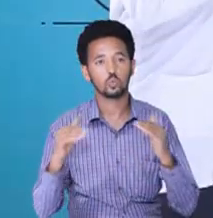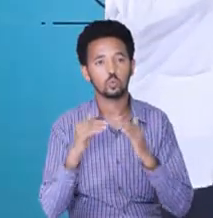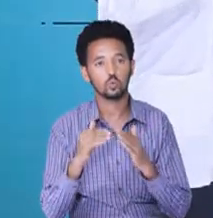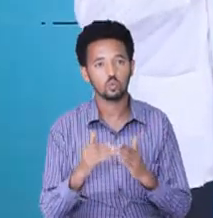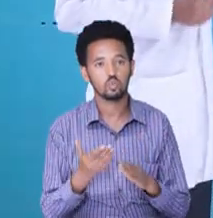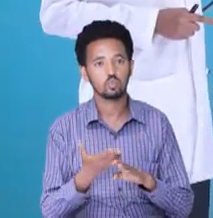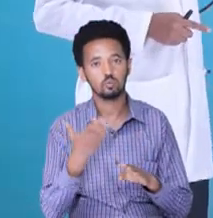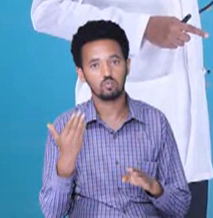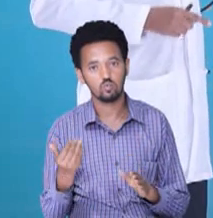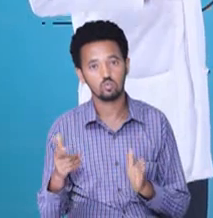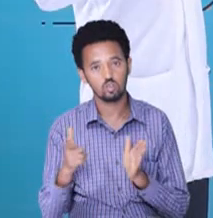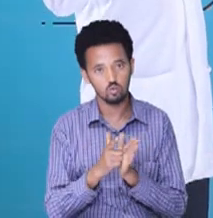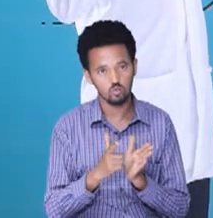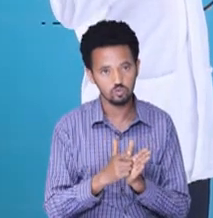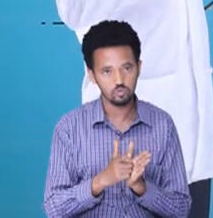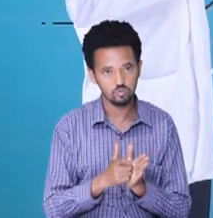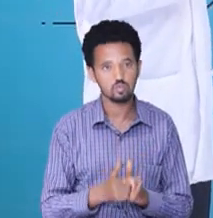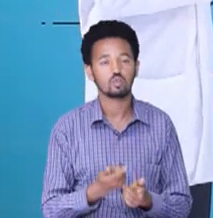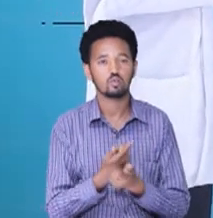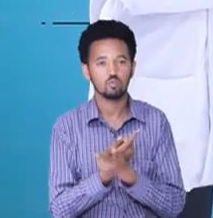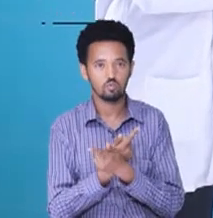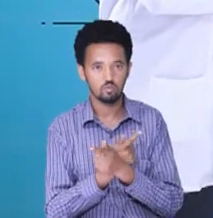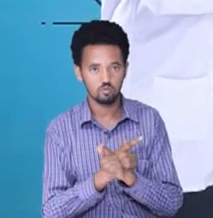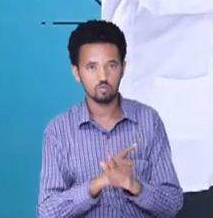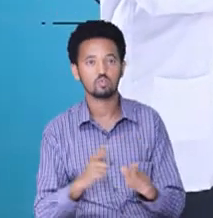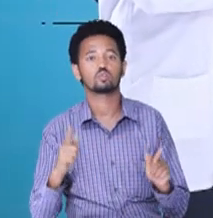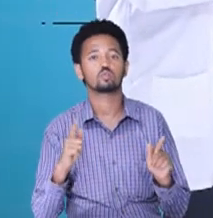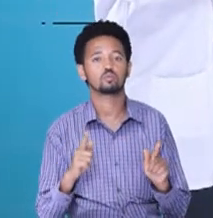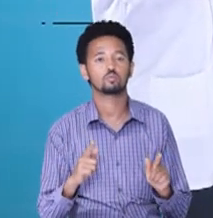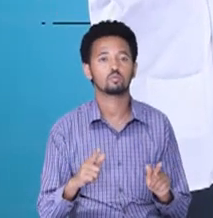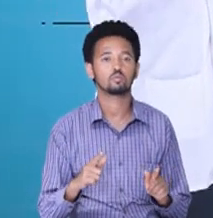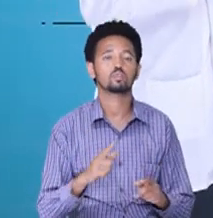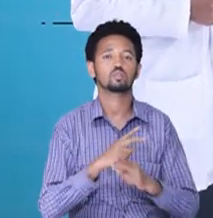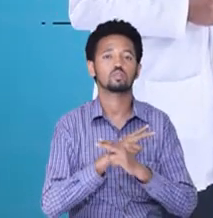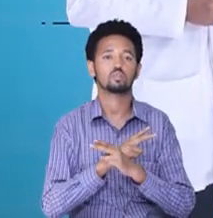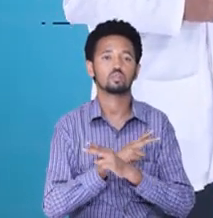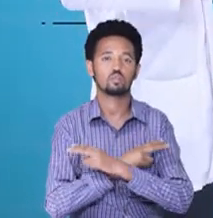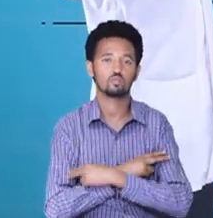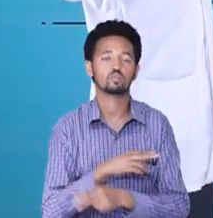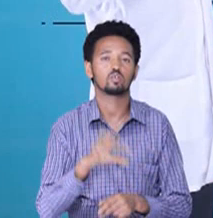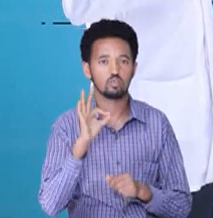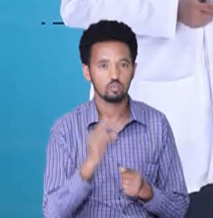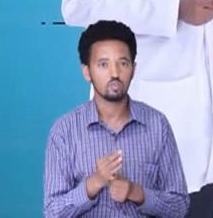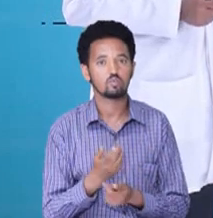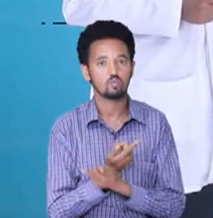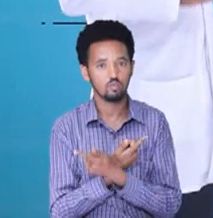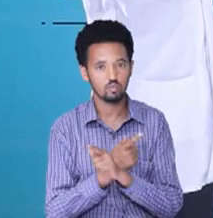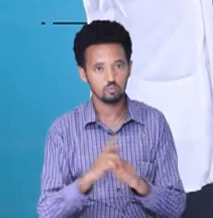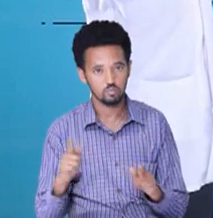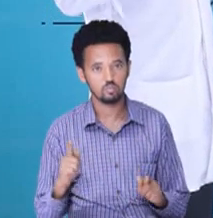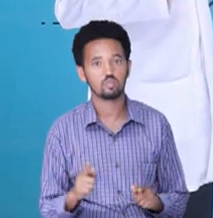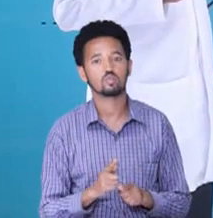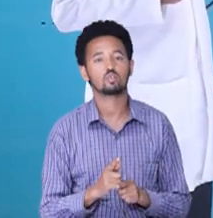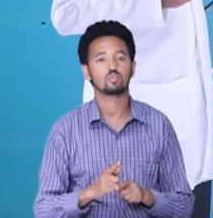equality before the law, freedom from unlawful arrest, freedom of speech, freedom of press,